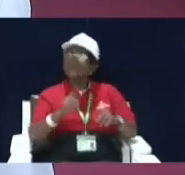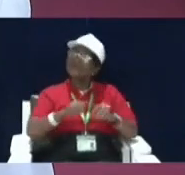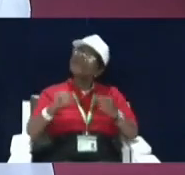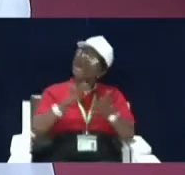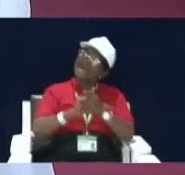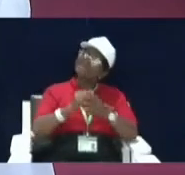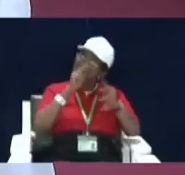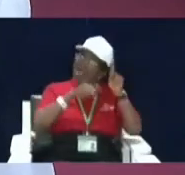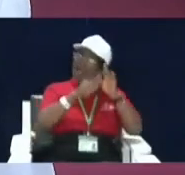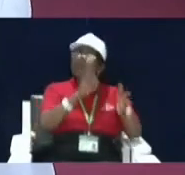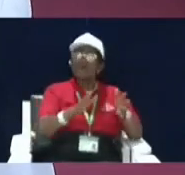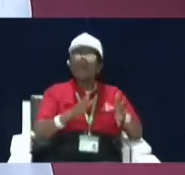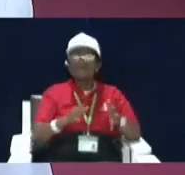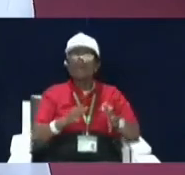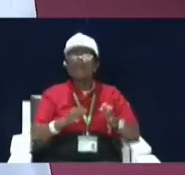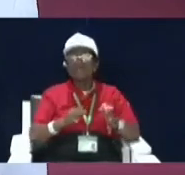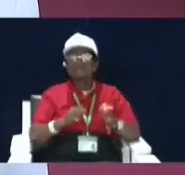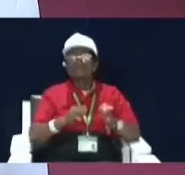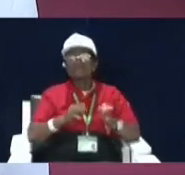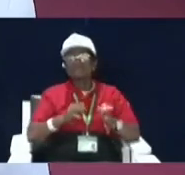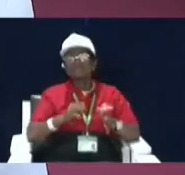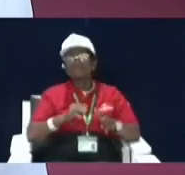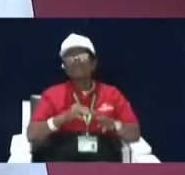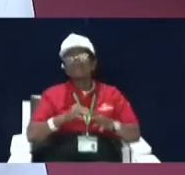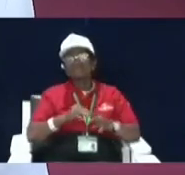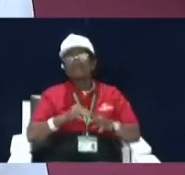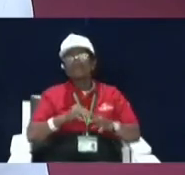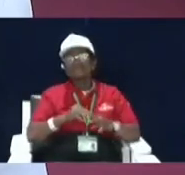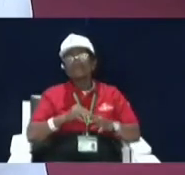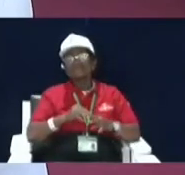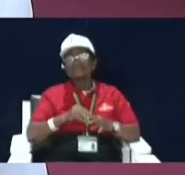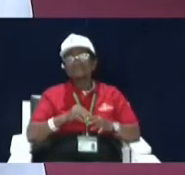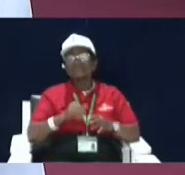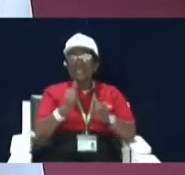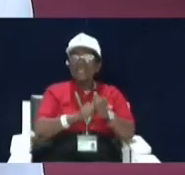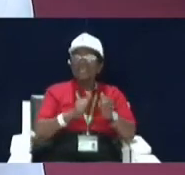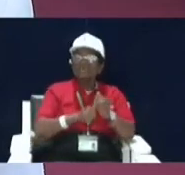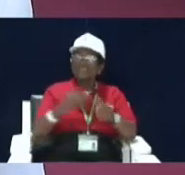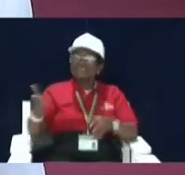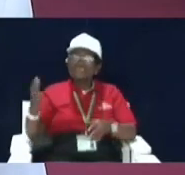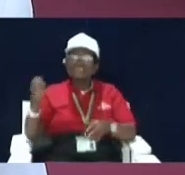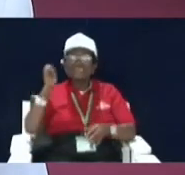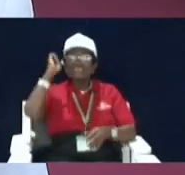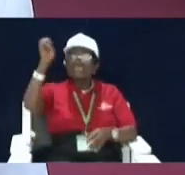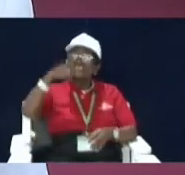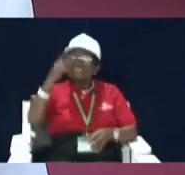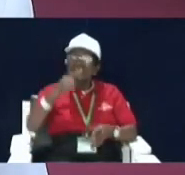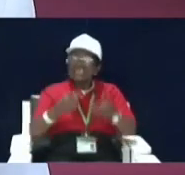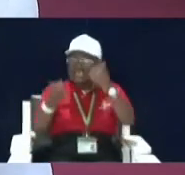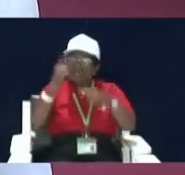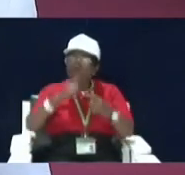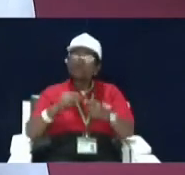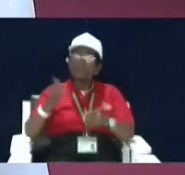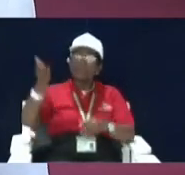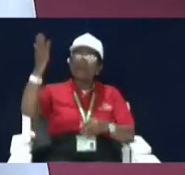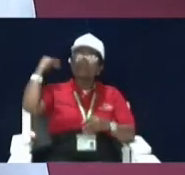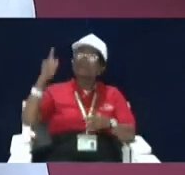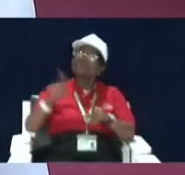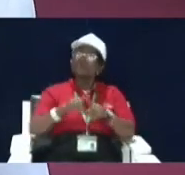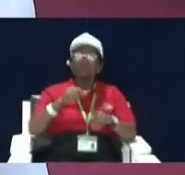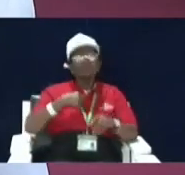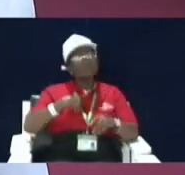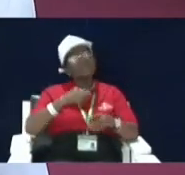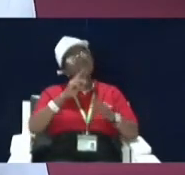a sure fire. Everything he said came to pass, so I'm ready for this